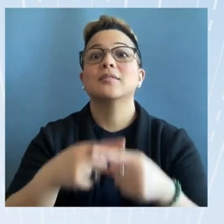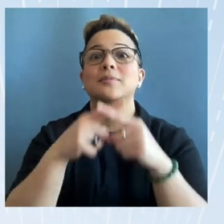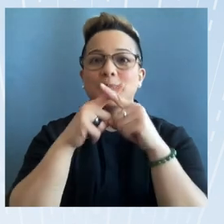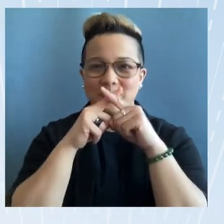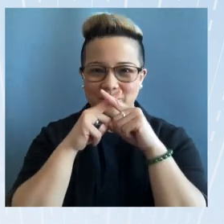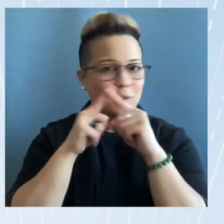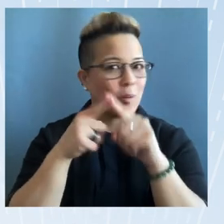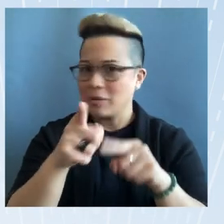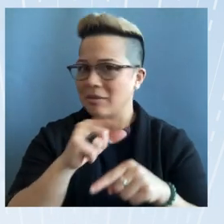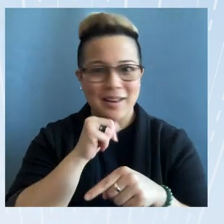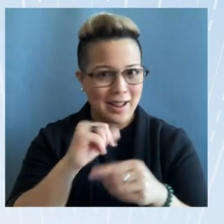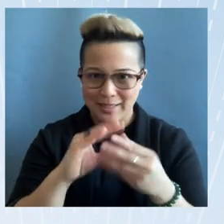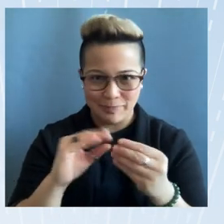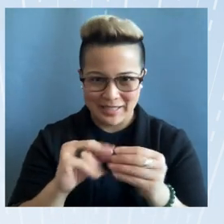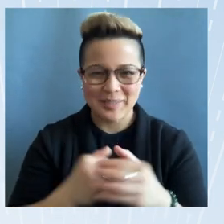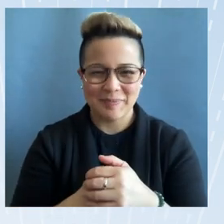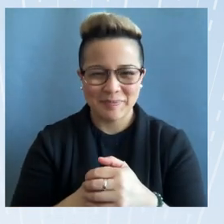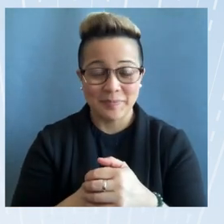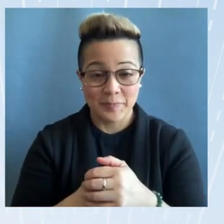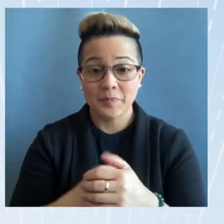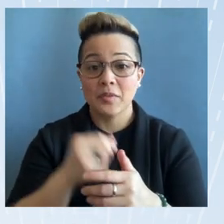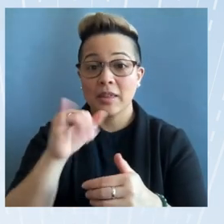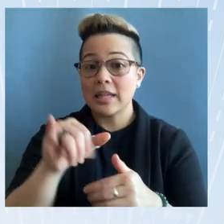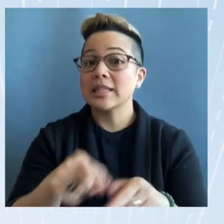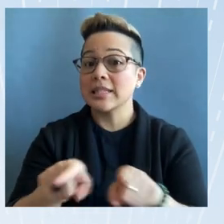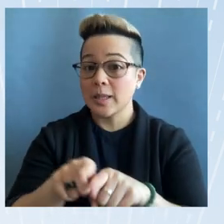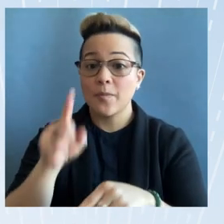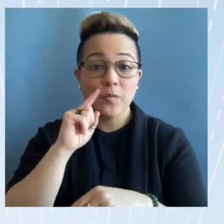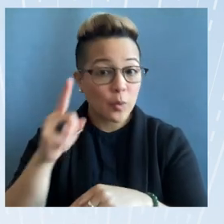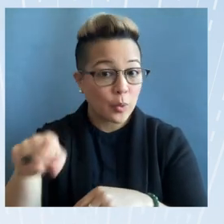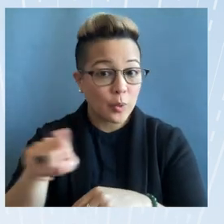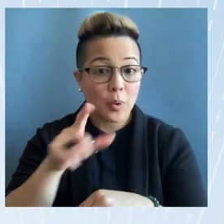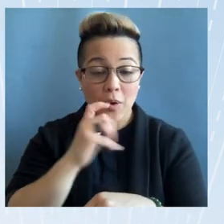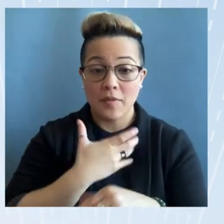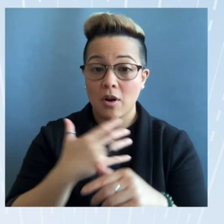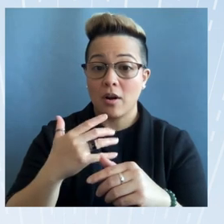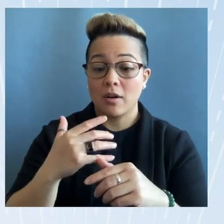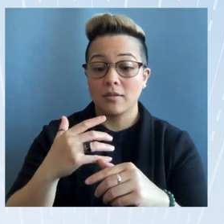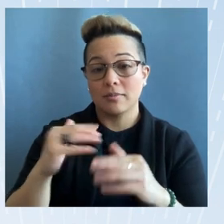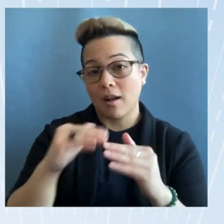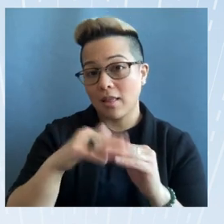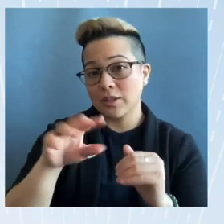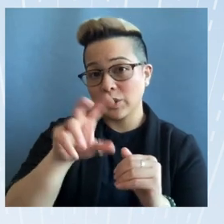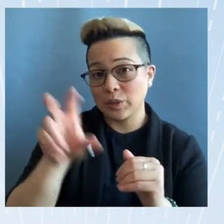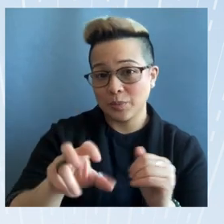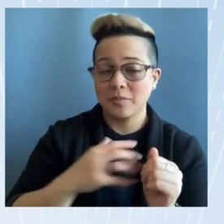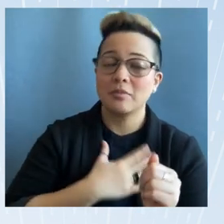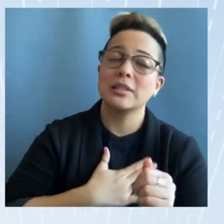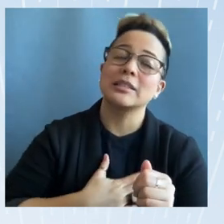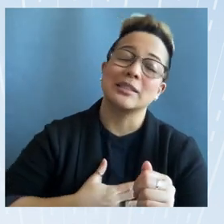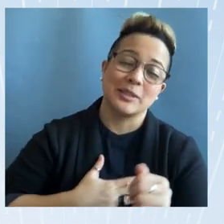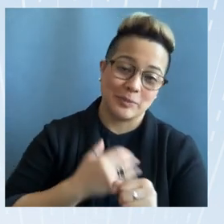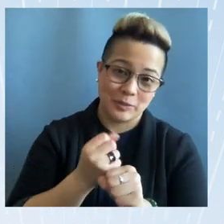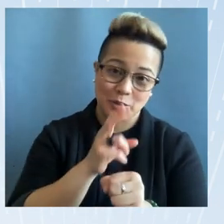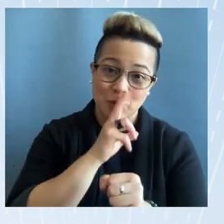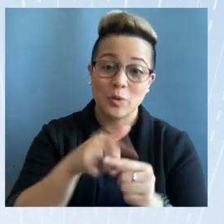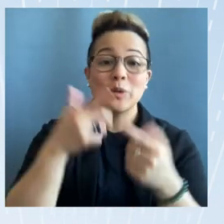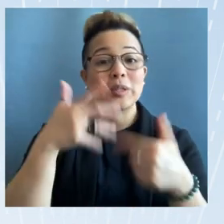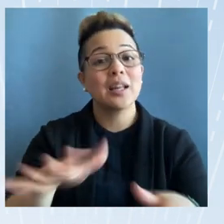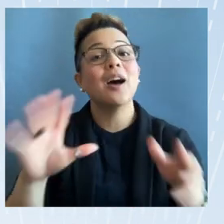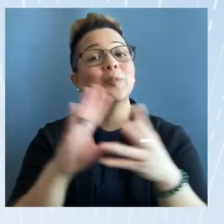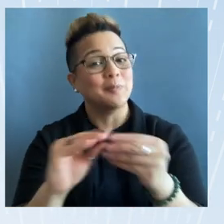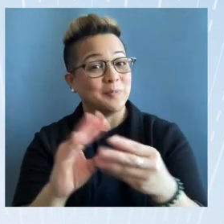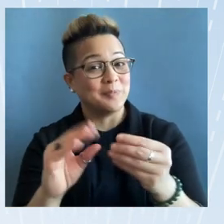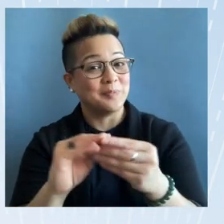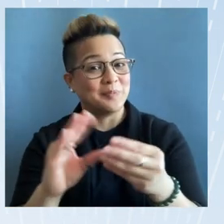are not speaking. And that's the same for those of our colleagues on Zoom. Please make sure that when you are done speaking that